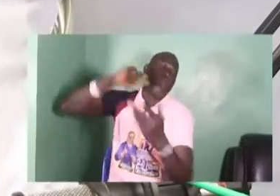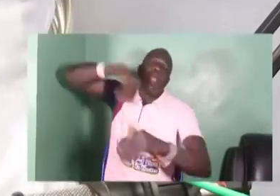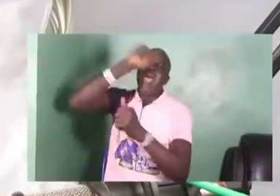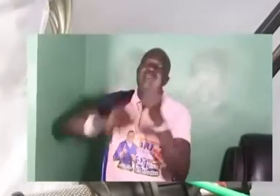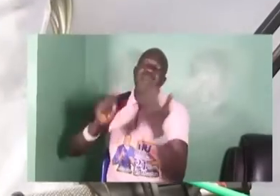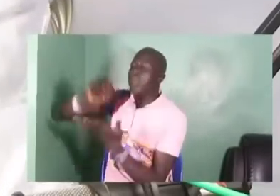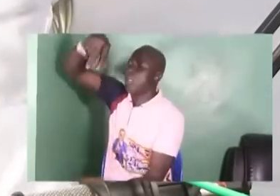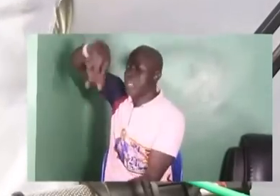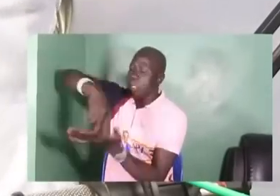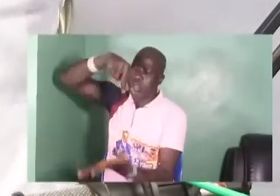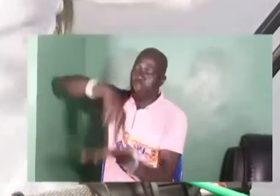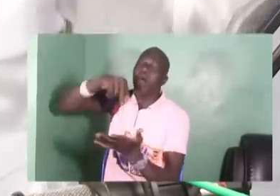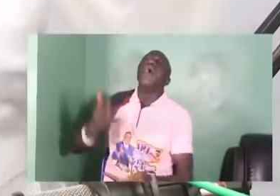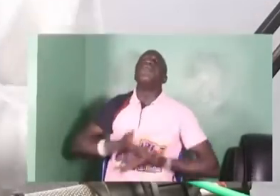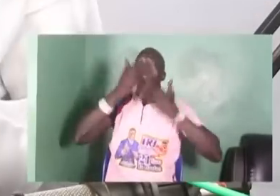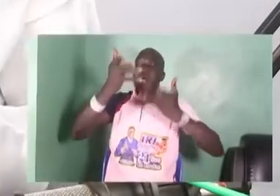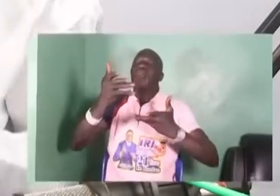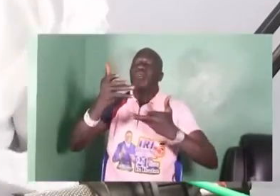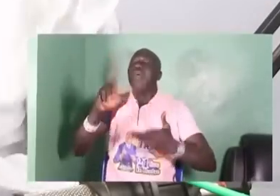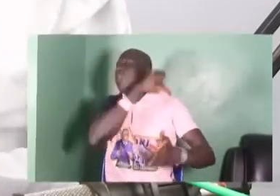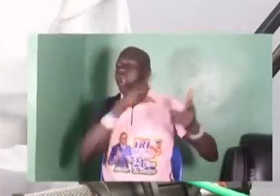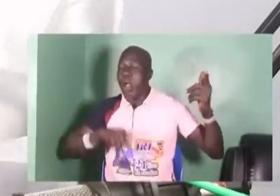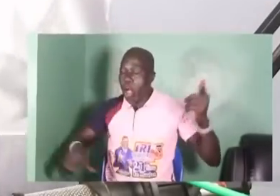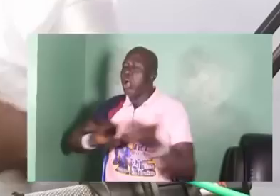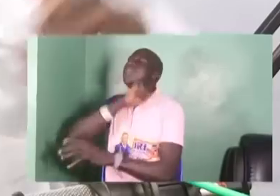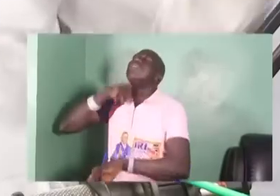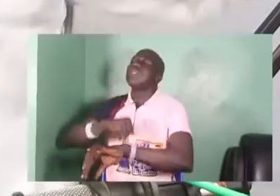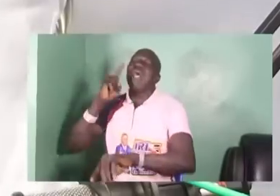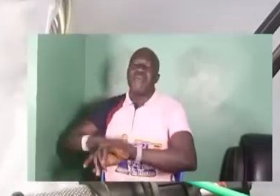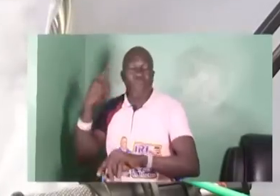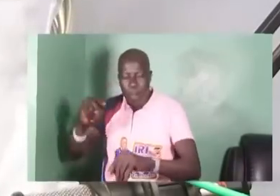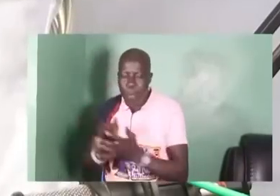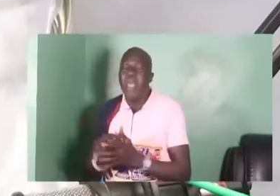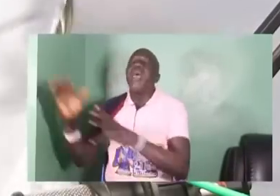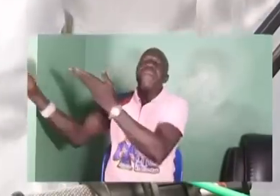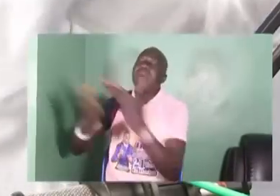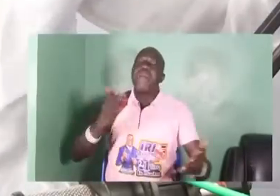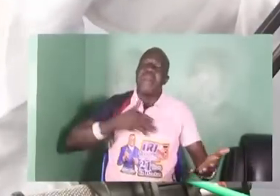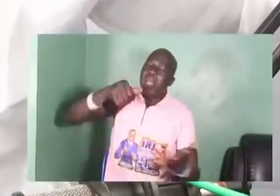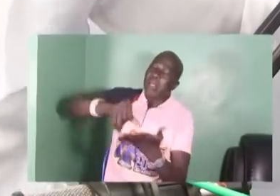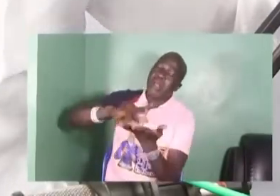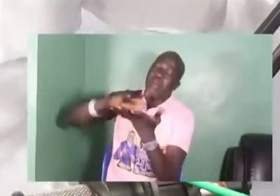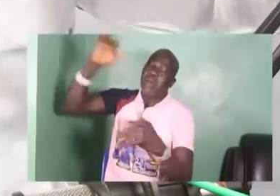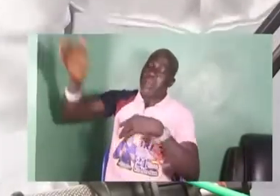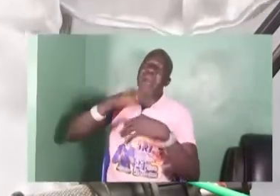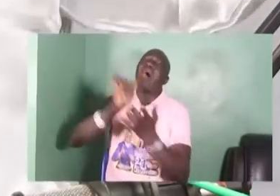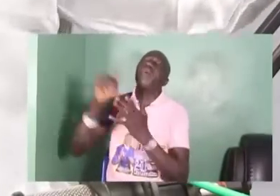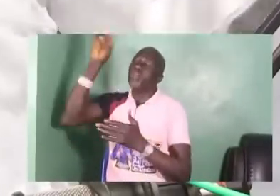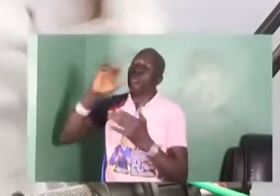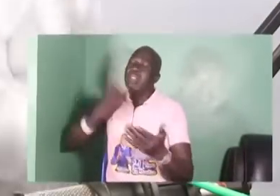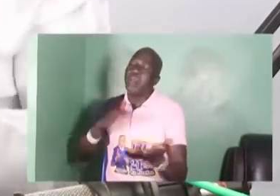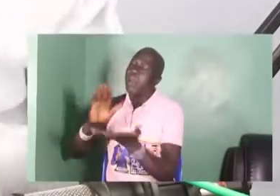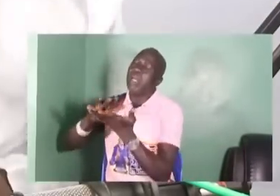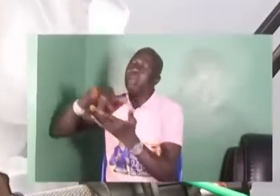prayer before we travel marathon fast when there is no power when there is no light Johannu John chapter 1 verse 5. What